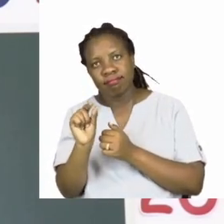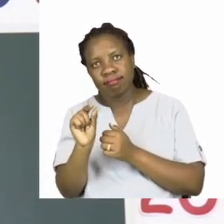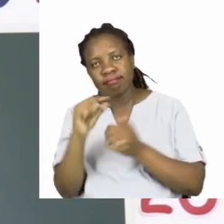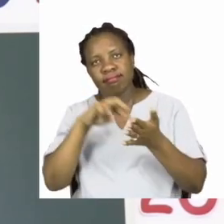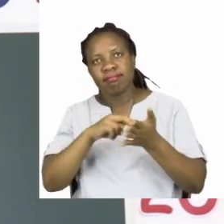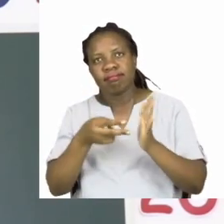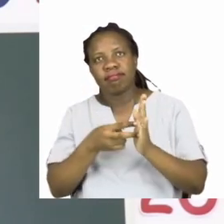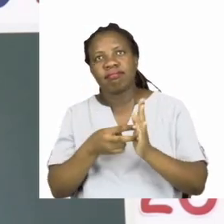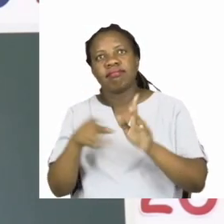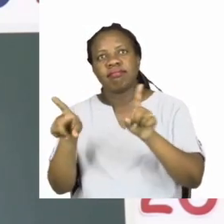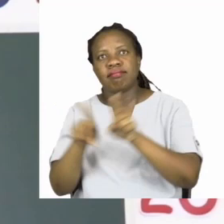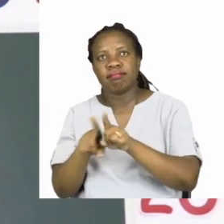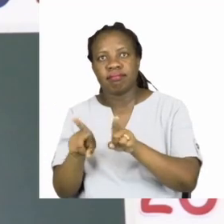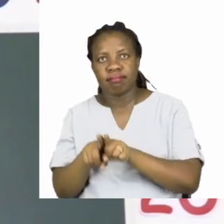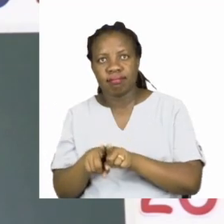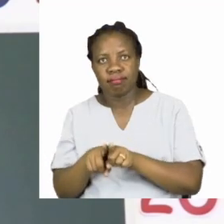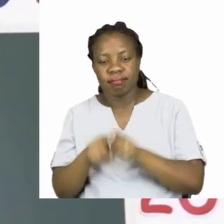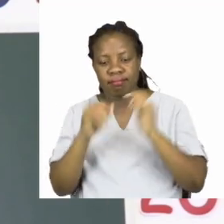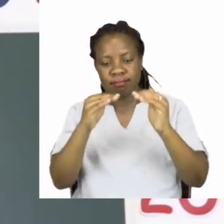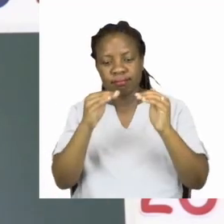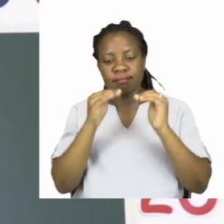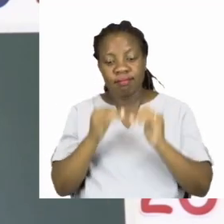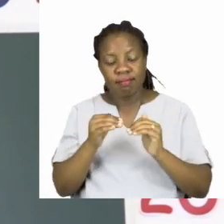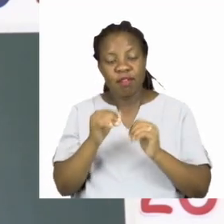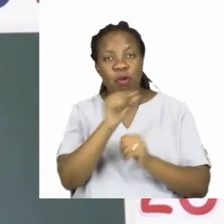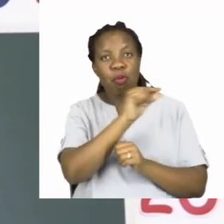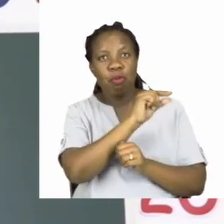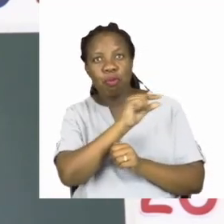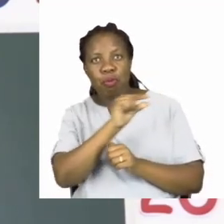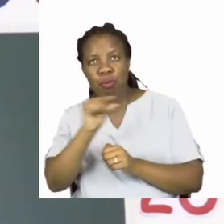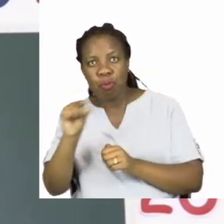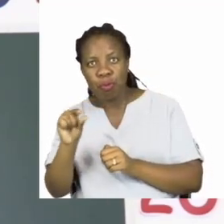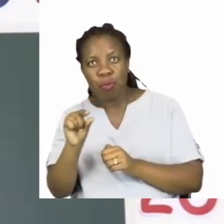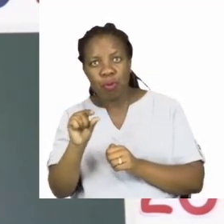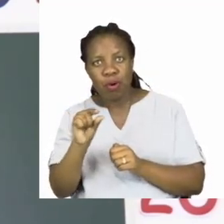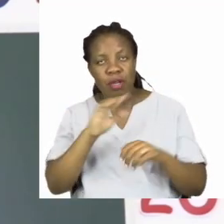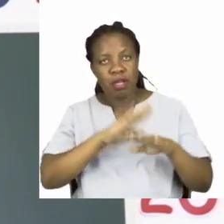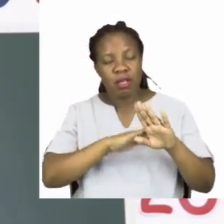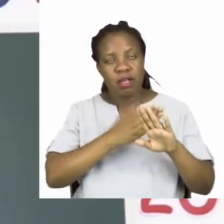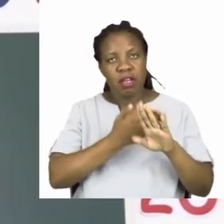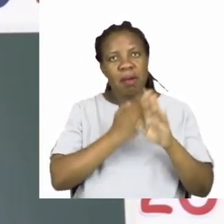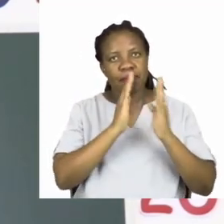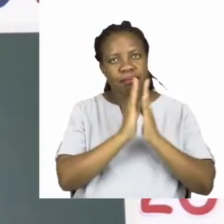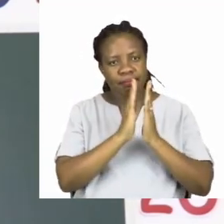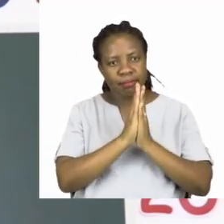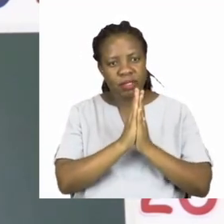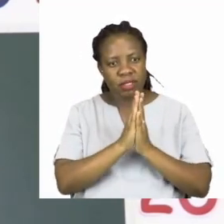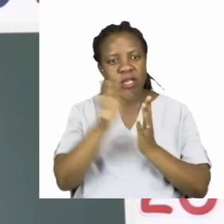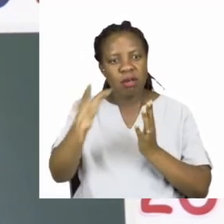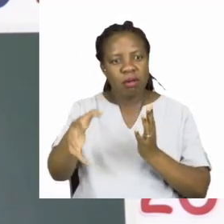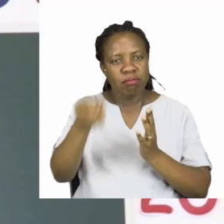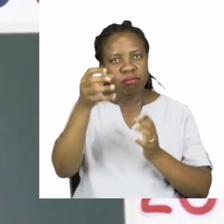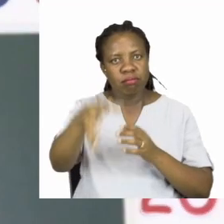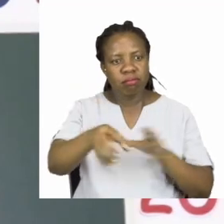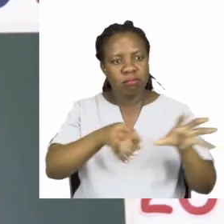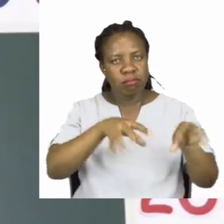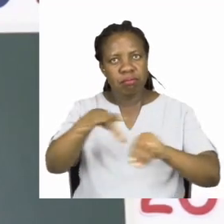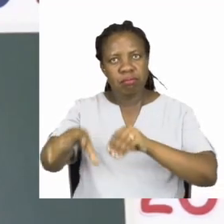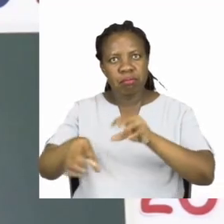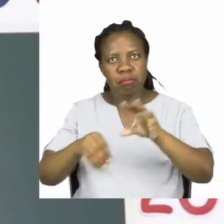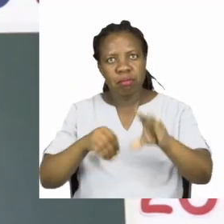up your rubbish. Now remember, when you're making your sentences, don't forget your capital